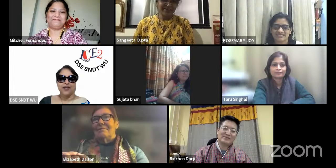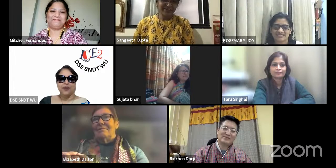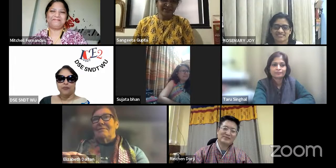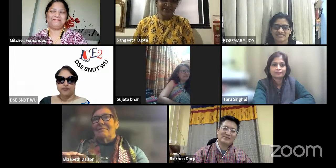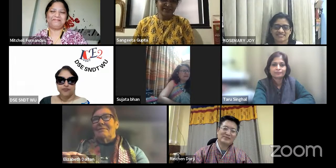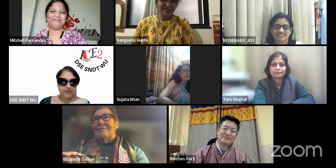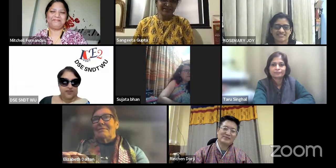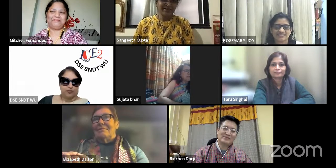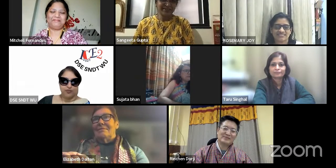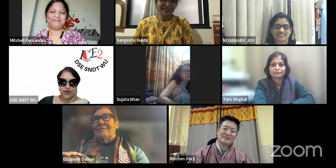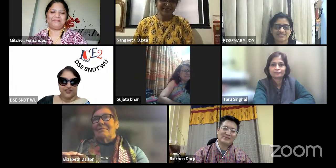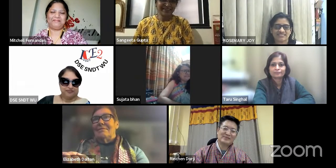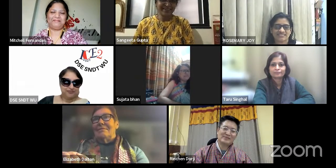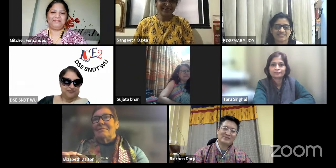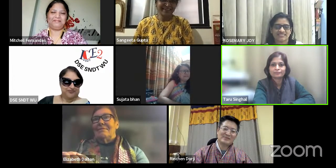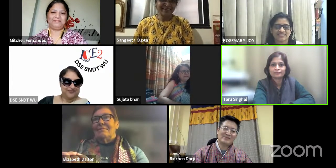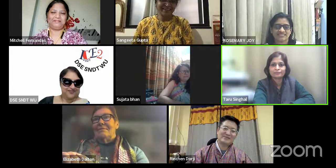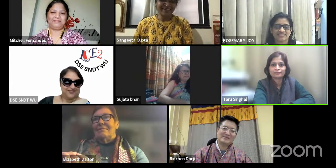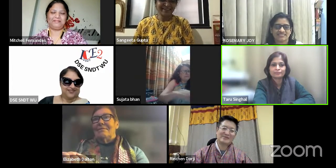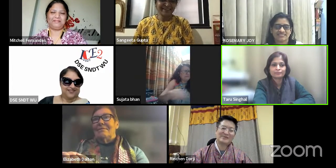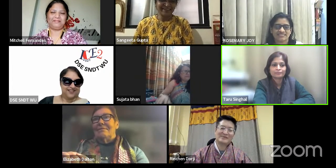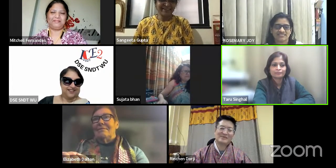Betty, unmute.